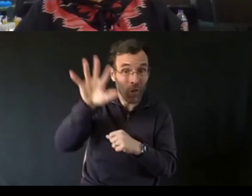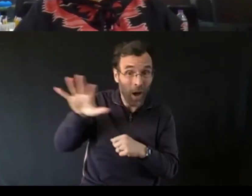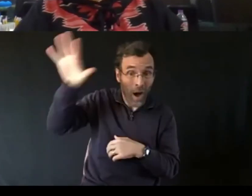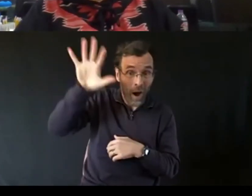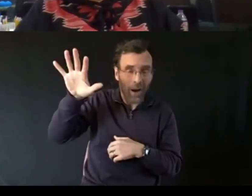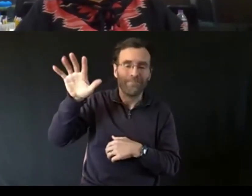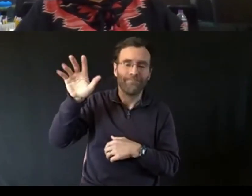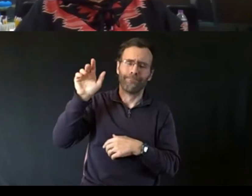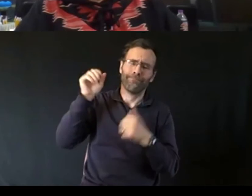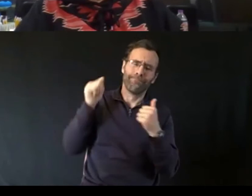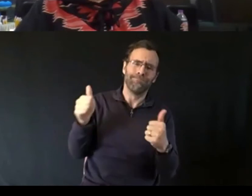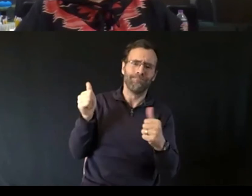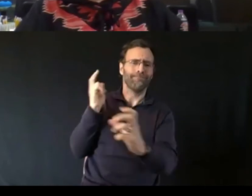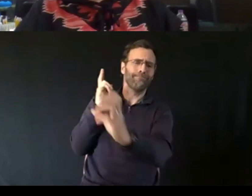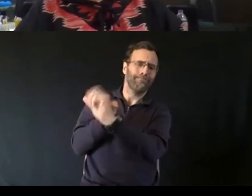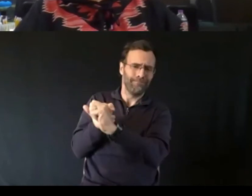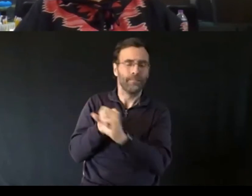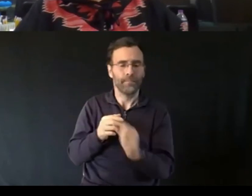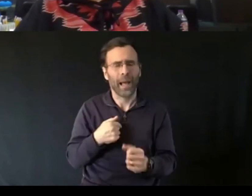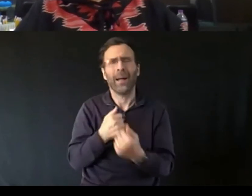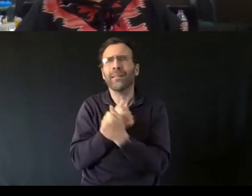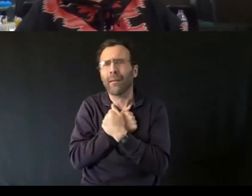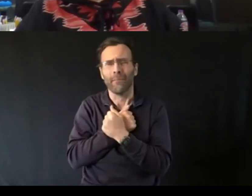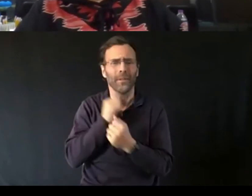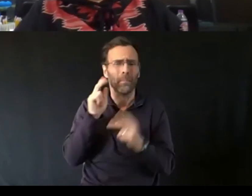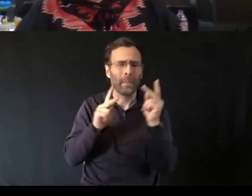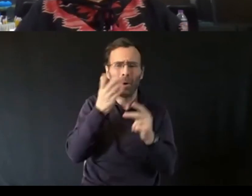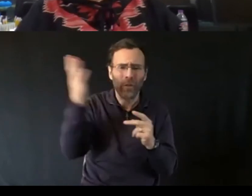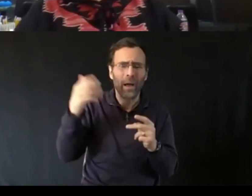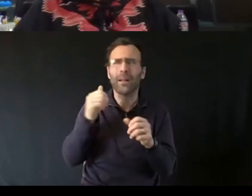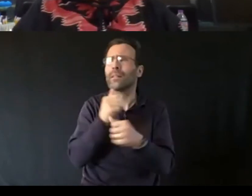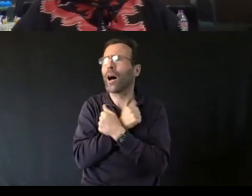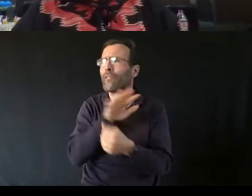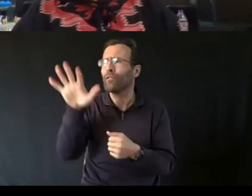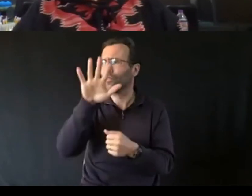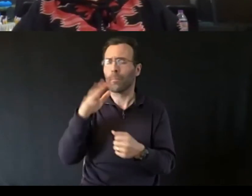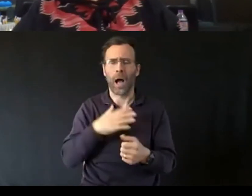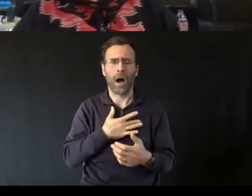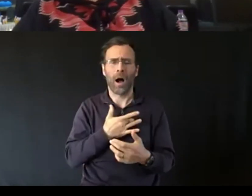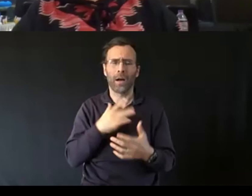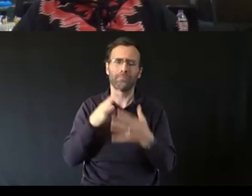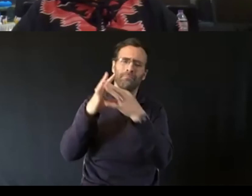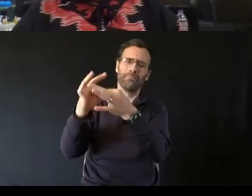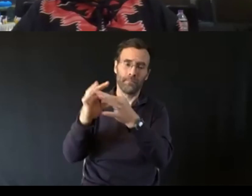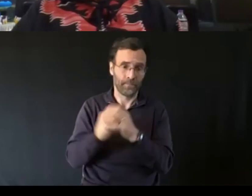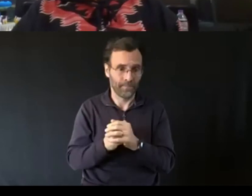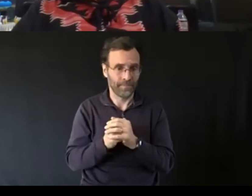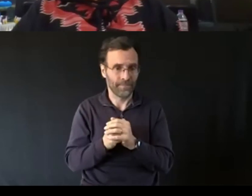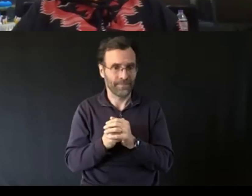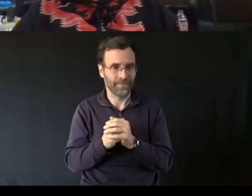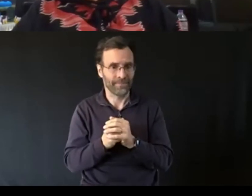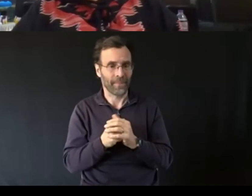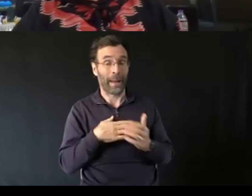I'm there. I just love the people. I love the region. It's where my heart is. And I don't mean any offense to my